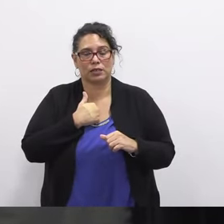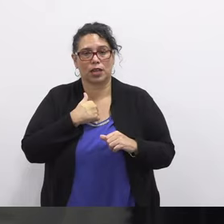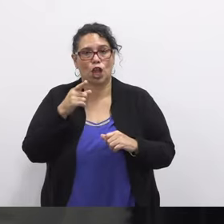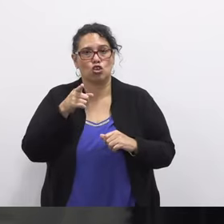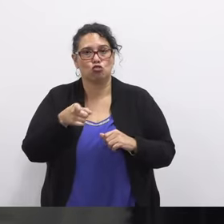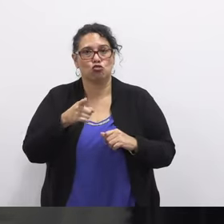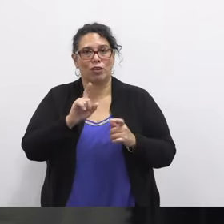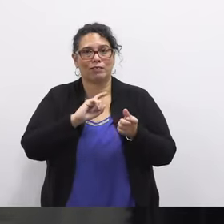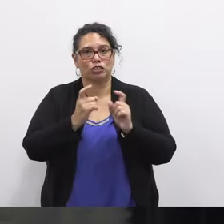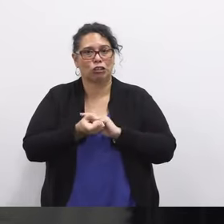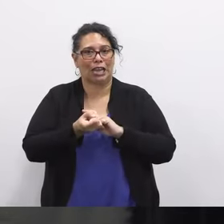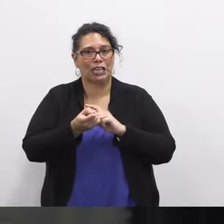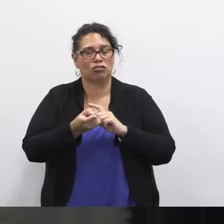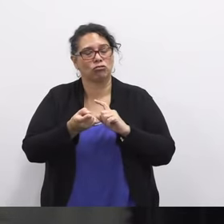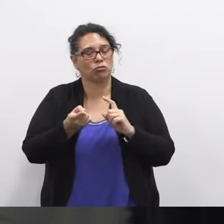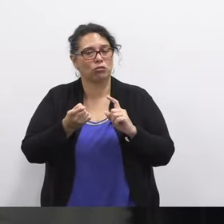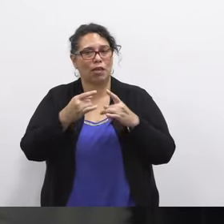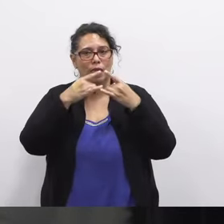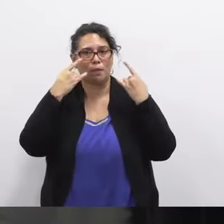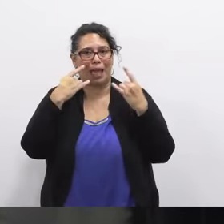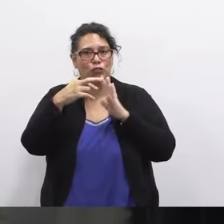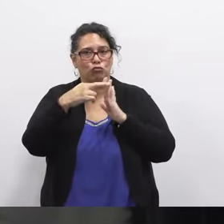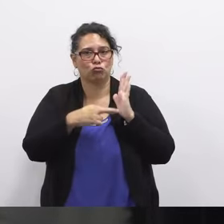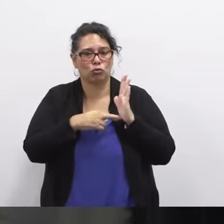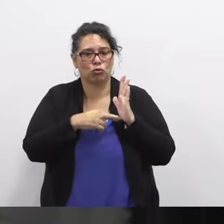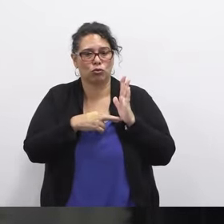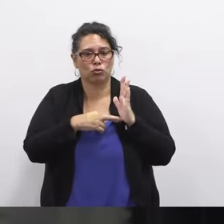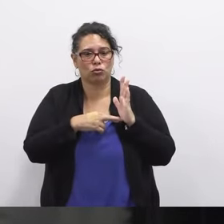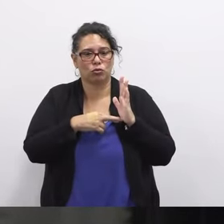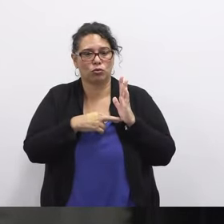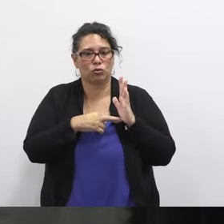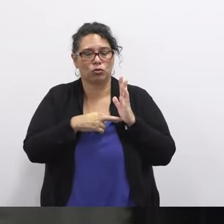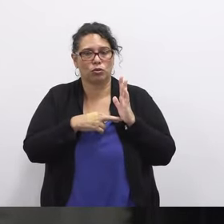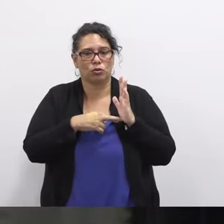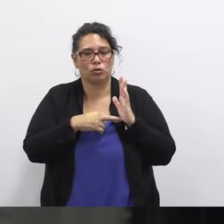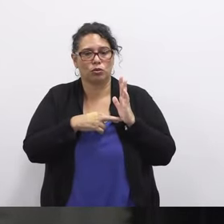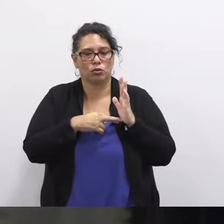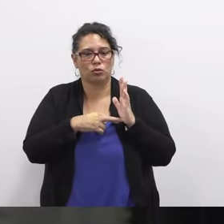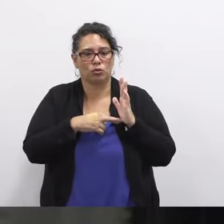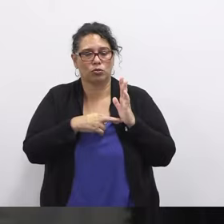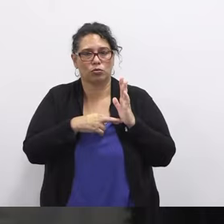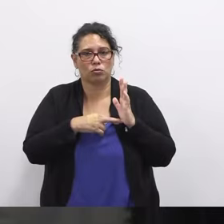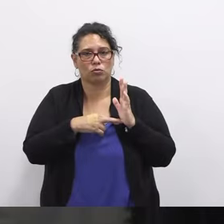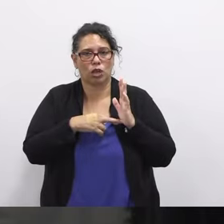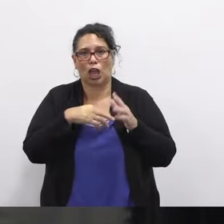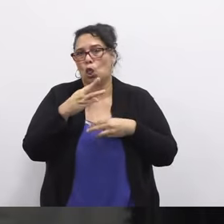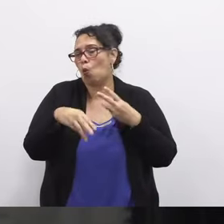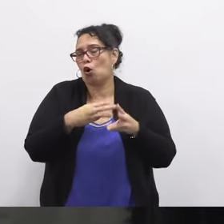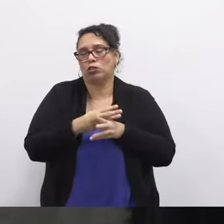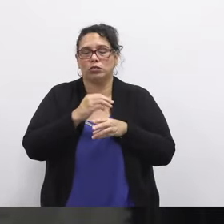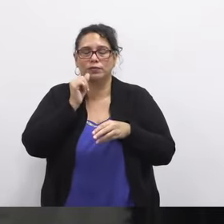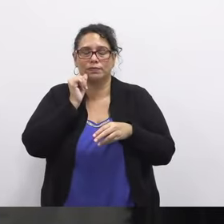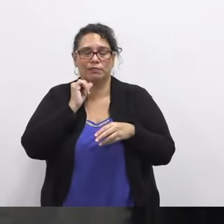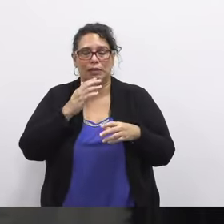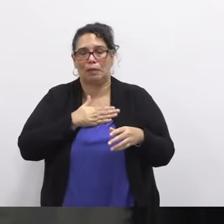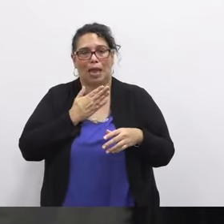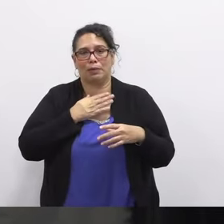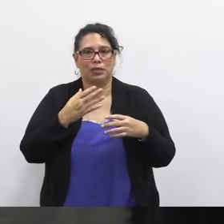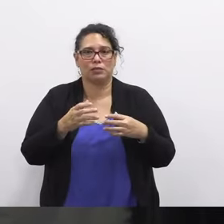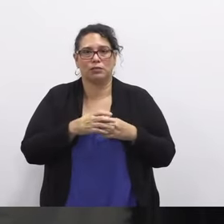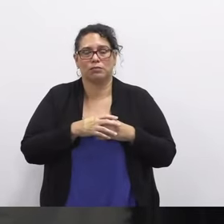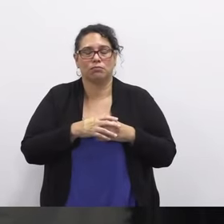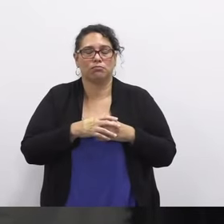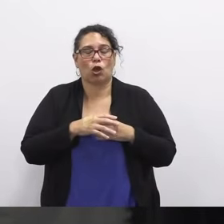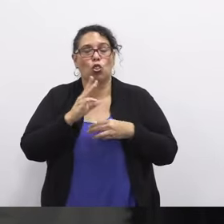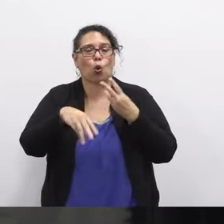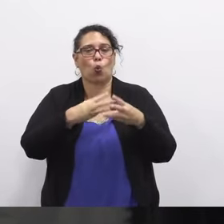now changed the mask rule. And so basically, you people are now, and the world, and I'm happy, the world is finally admitting that masks don't work,